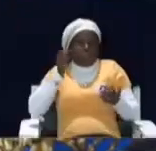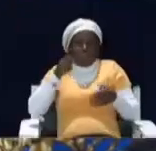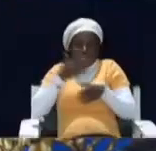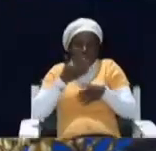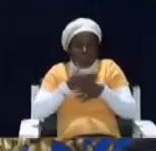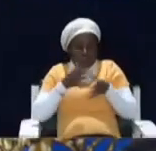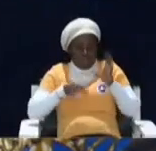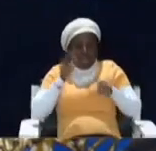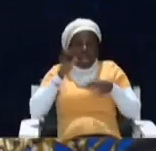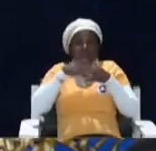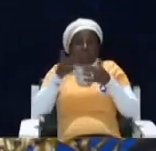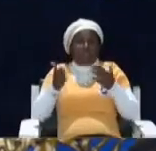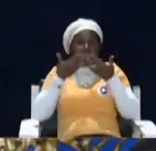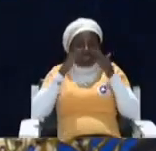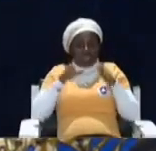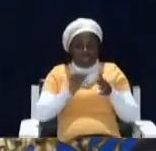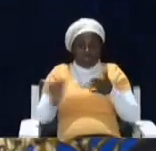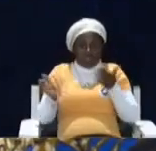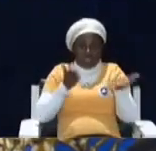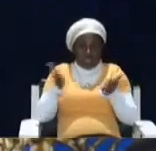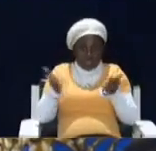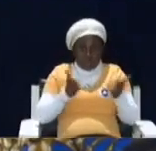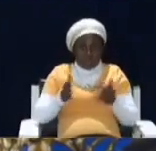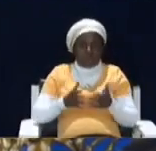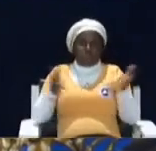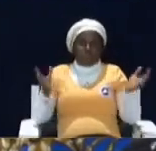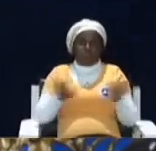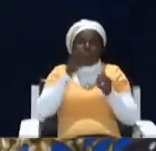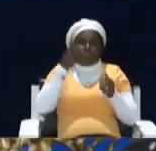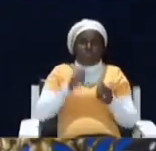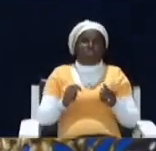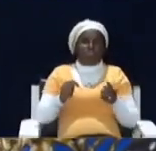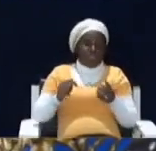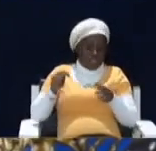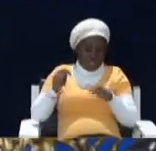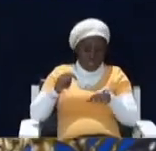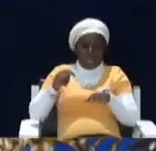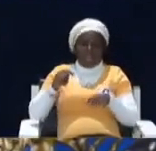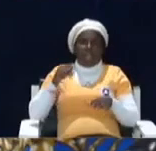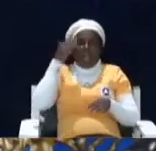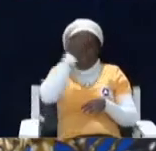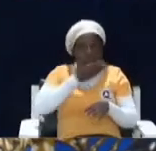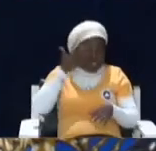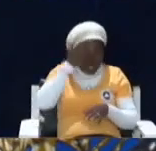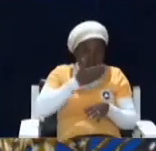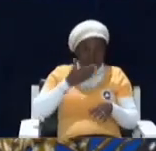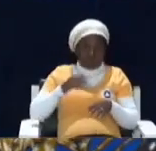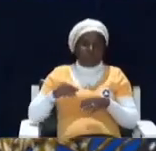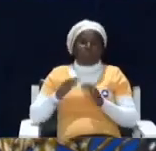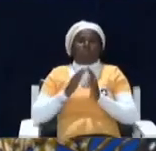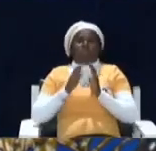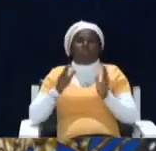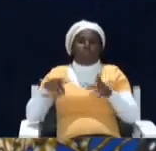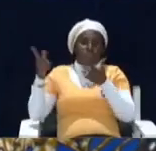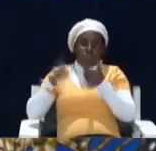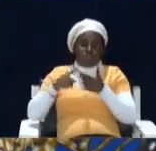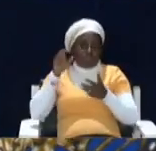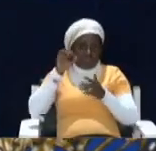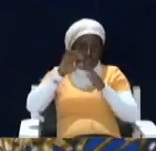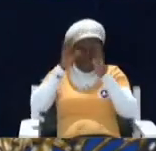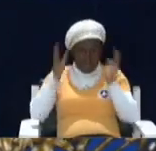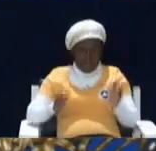Thanksgiving service on Sunday, I took the anointed handkerchief. I went to his house. I saw